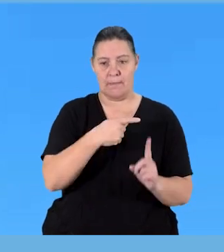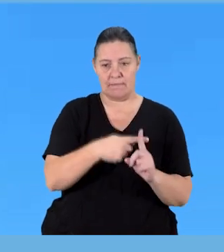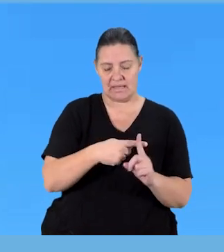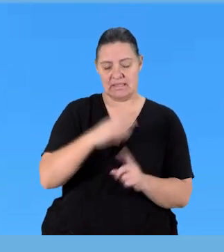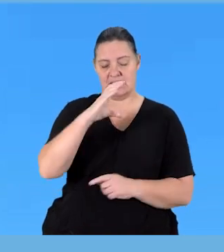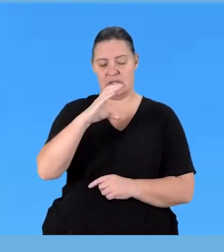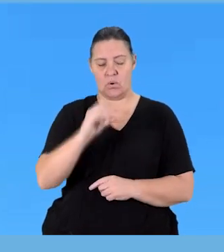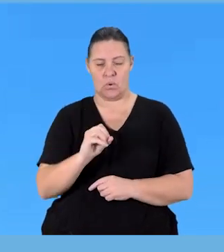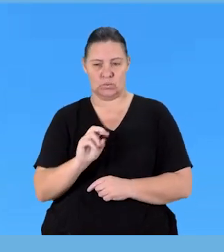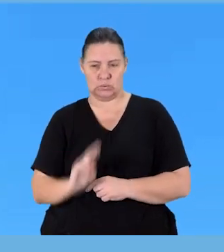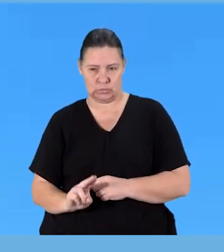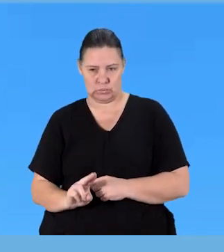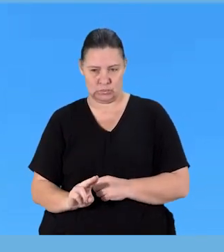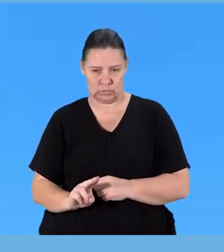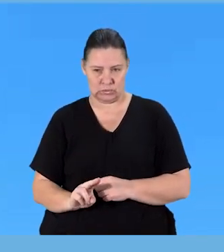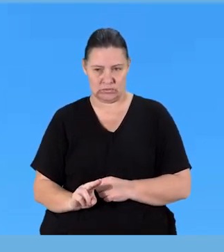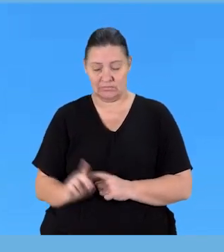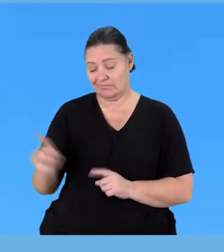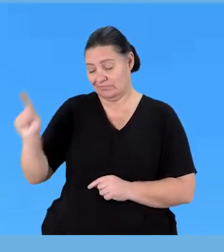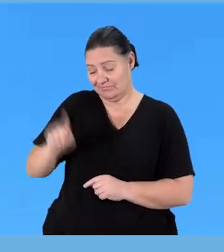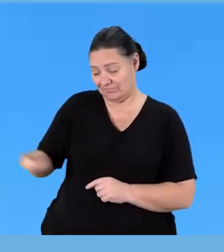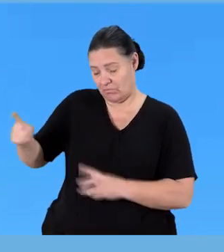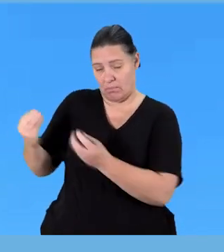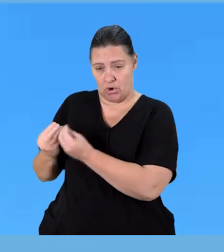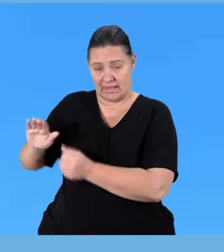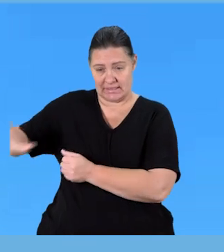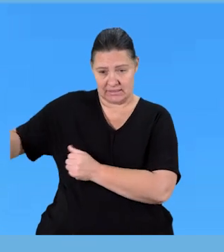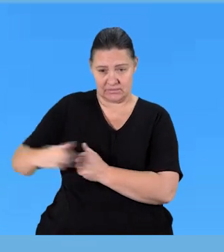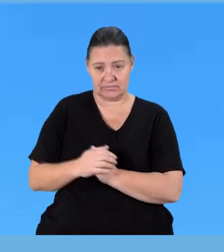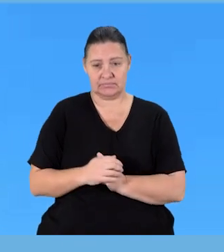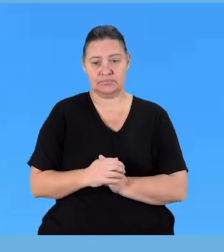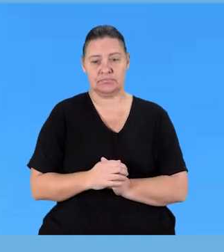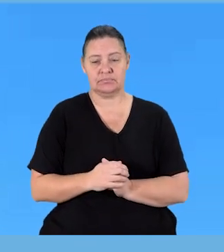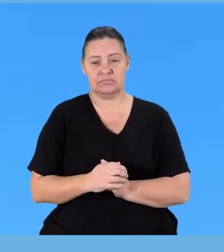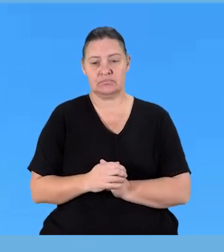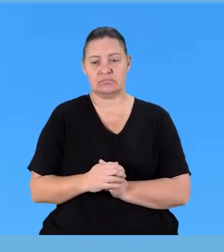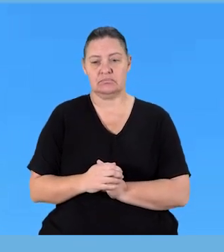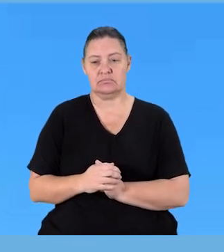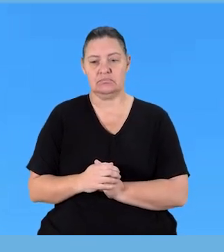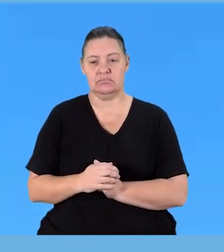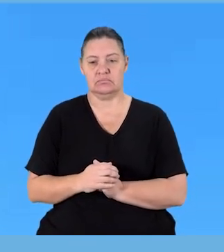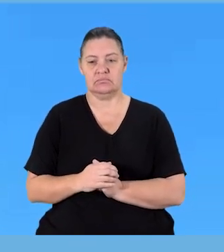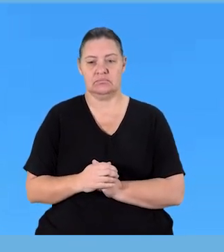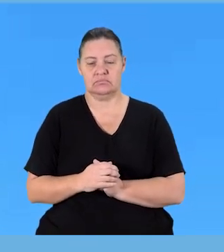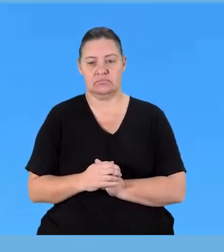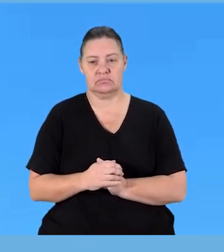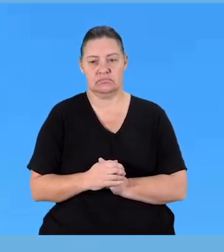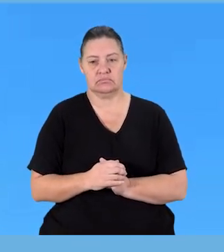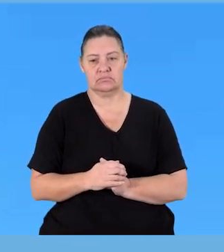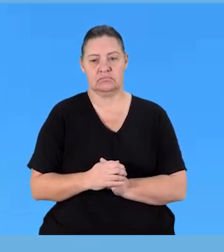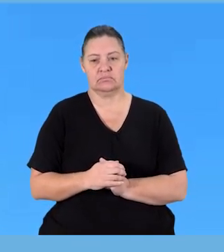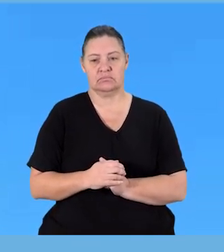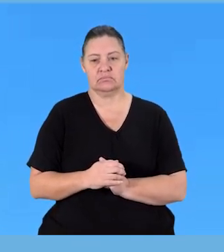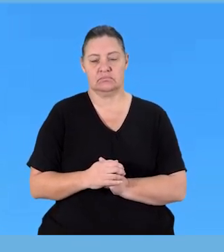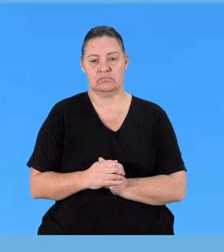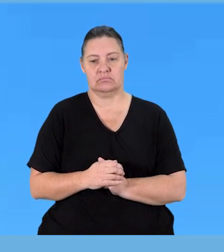our reactants are, we have Ca bracket OH, close the bracket,